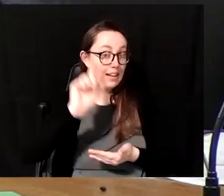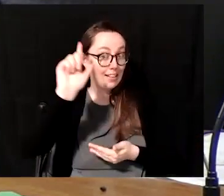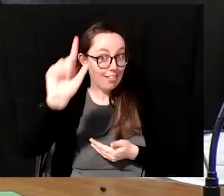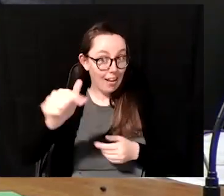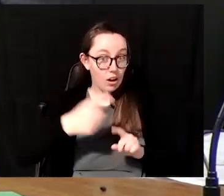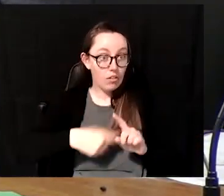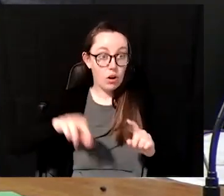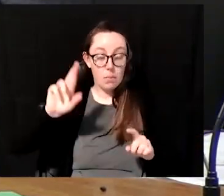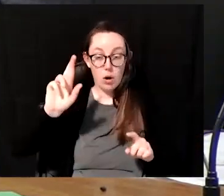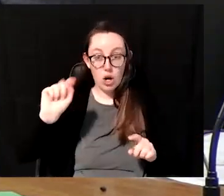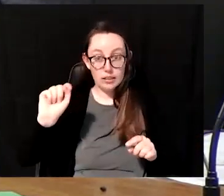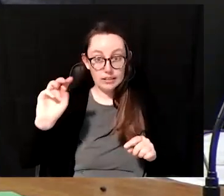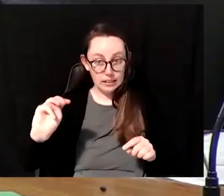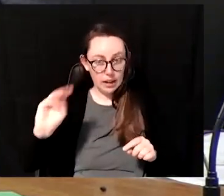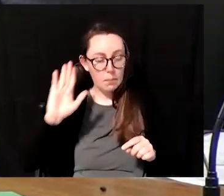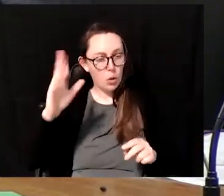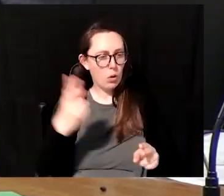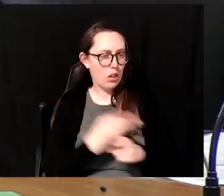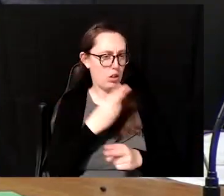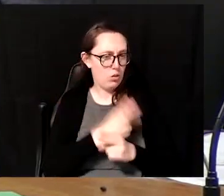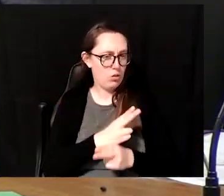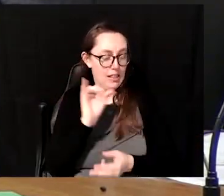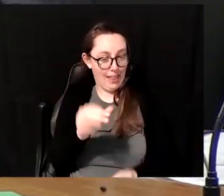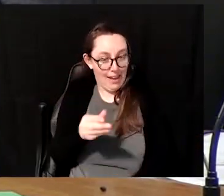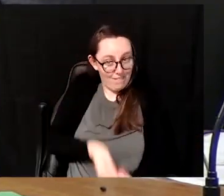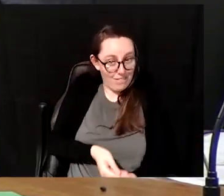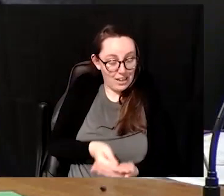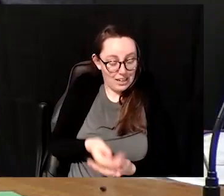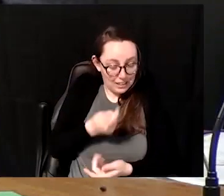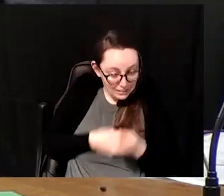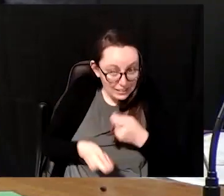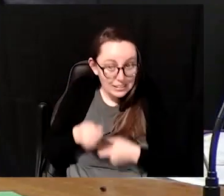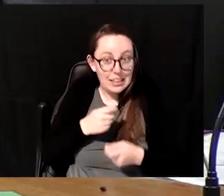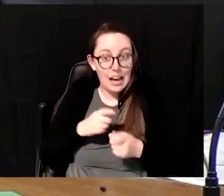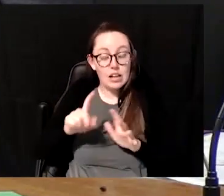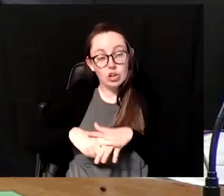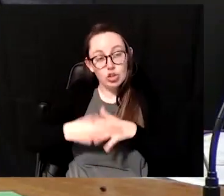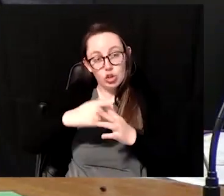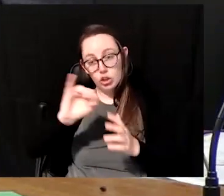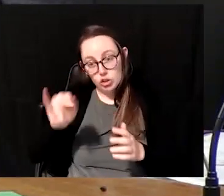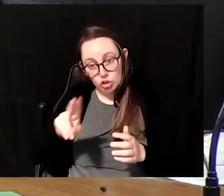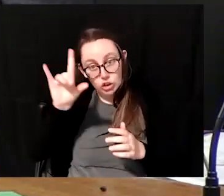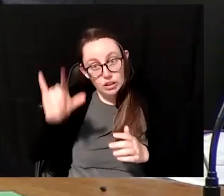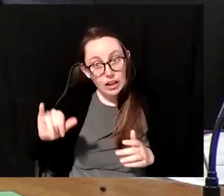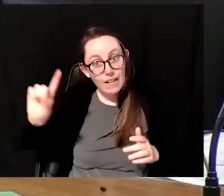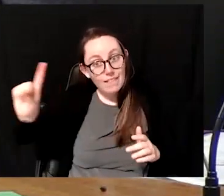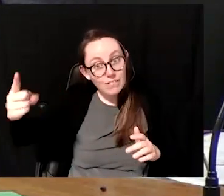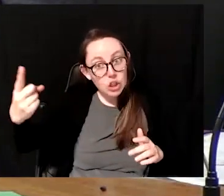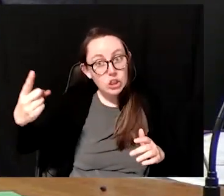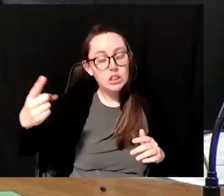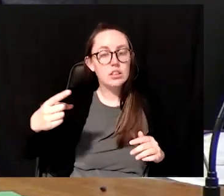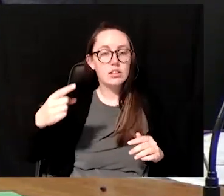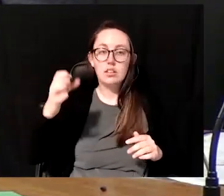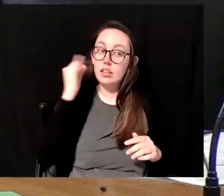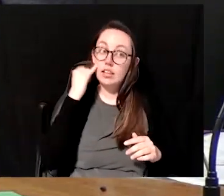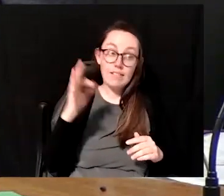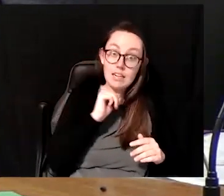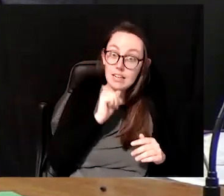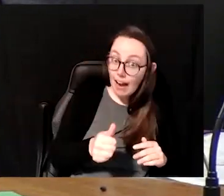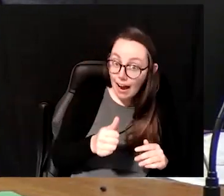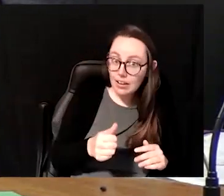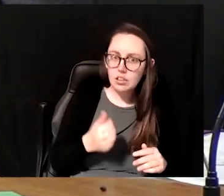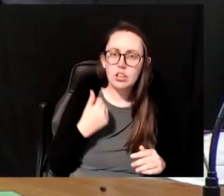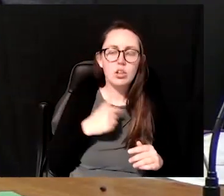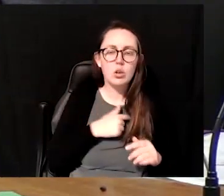will utilize that funding uh starting July 1st and if not then we can then consider